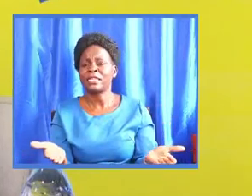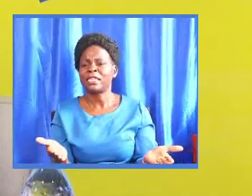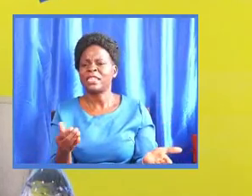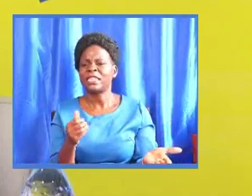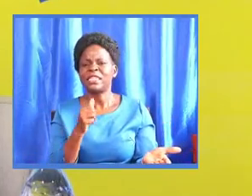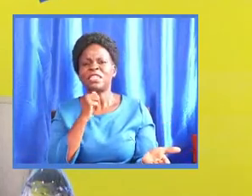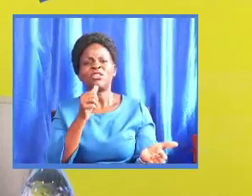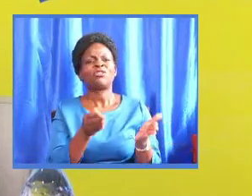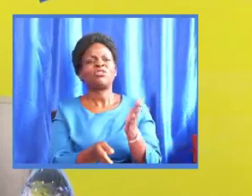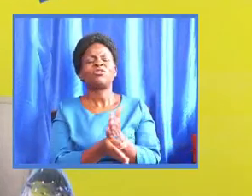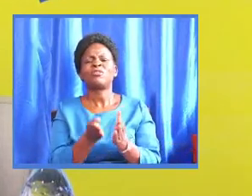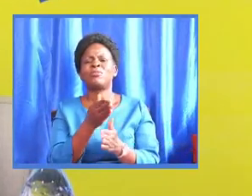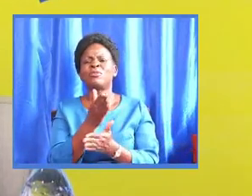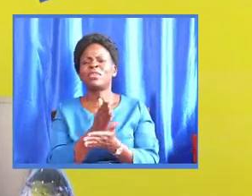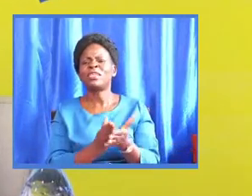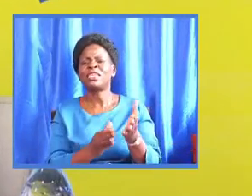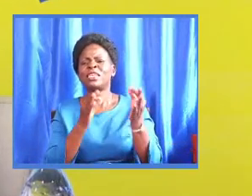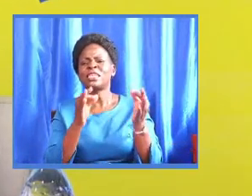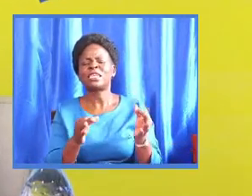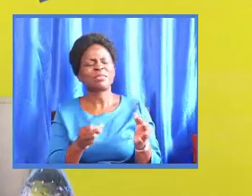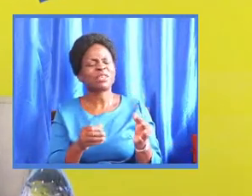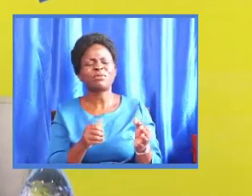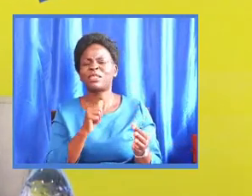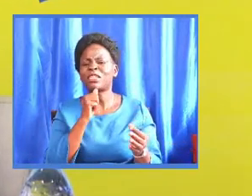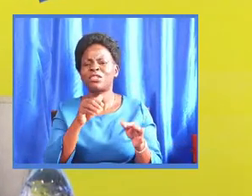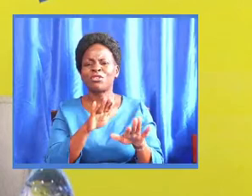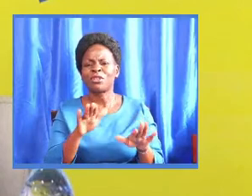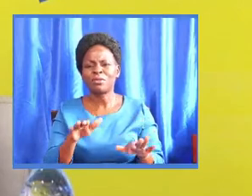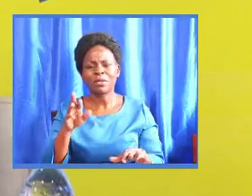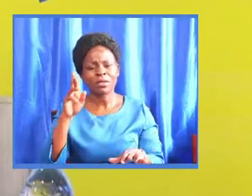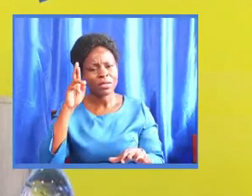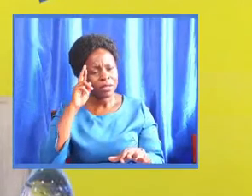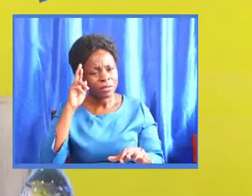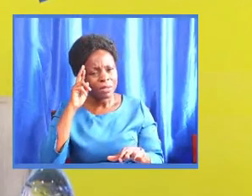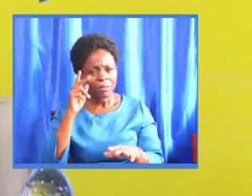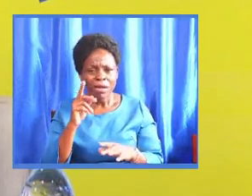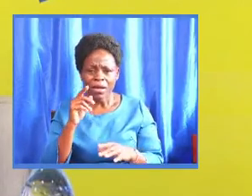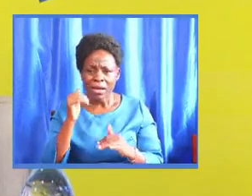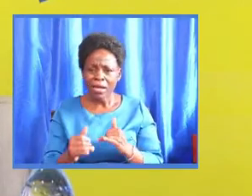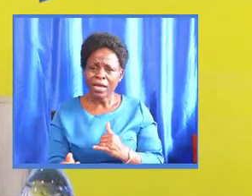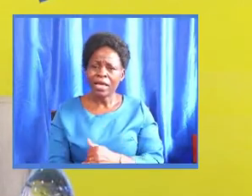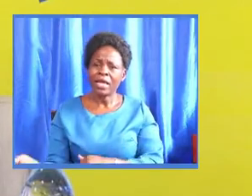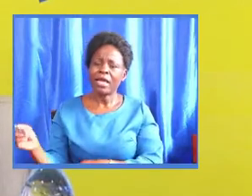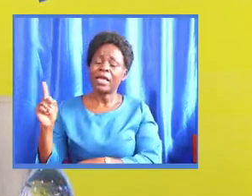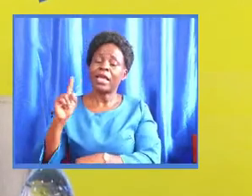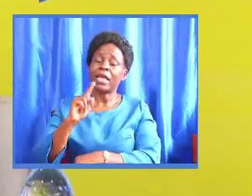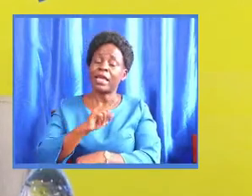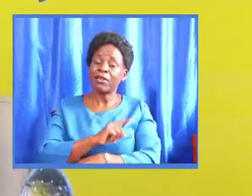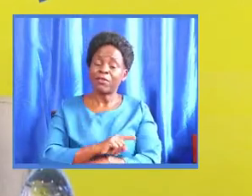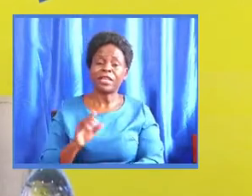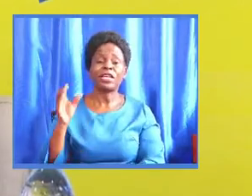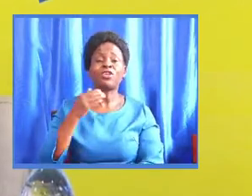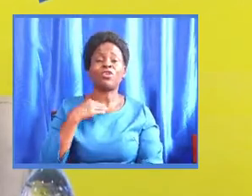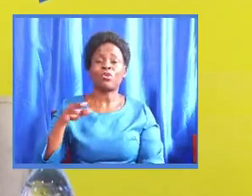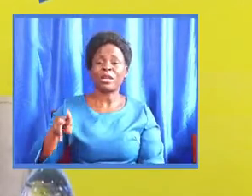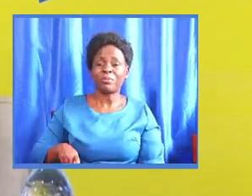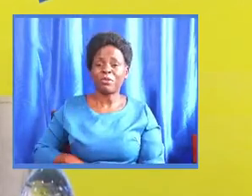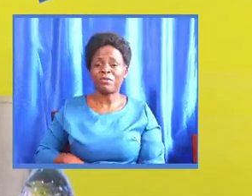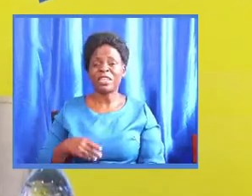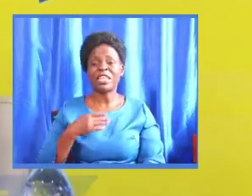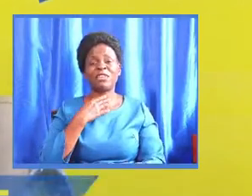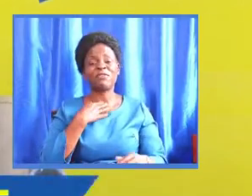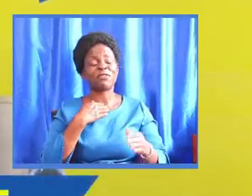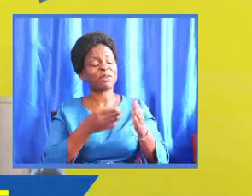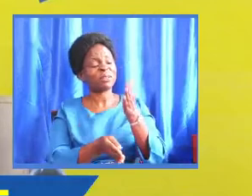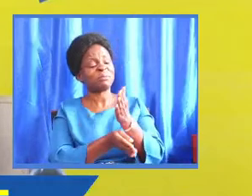point building something that the market doesn't want. Because remember, at the end of the day, we're chasing profit. So if you're building something that the market